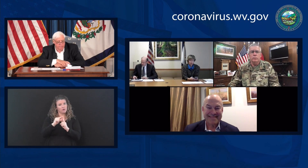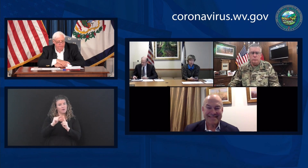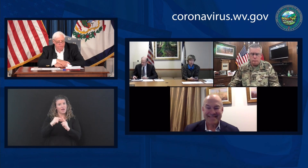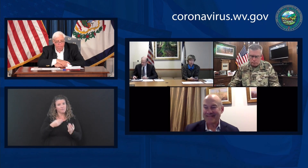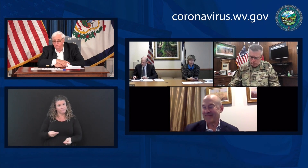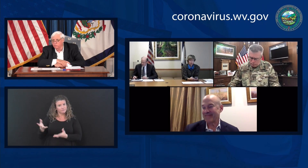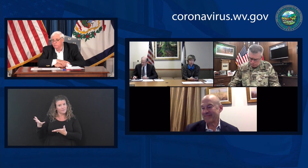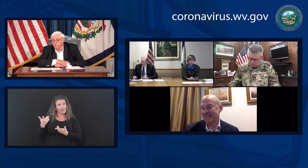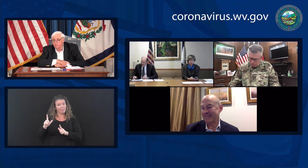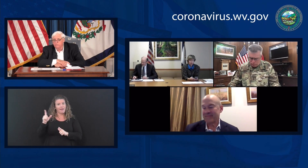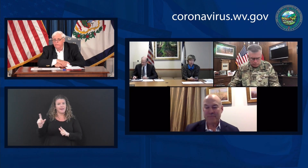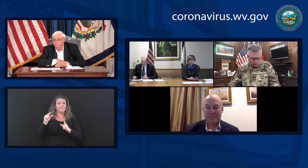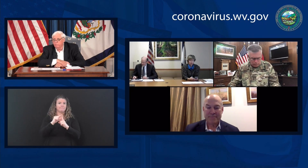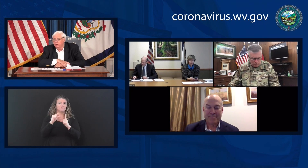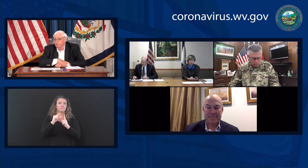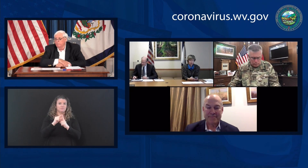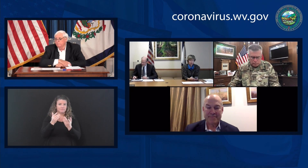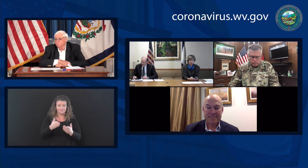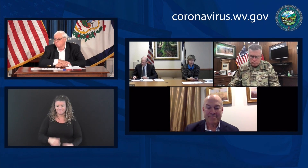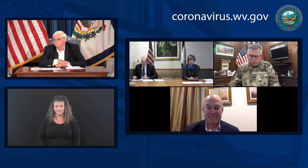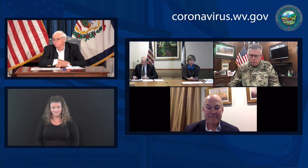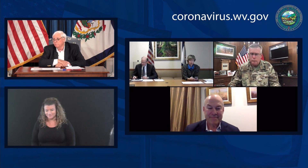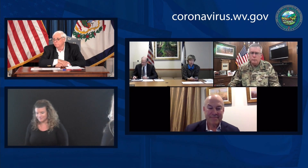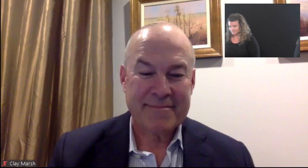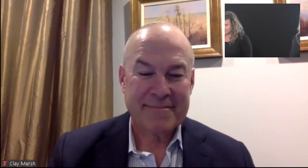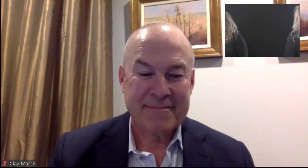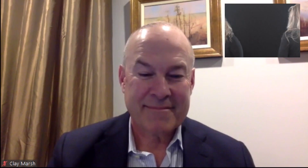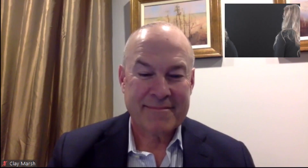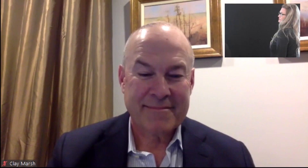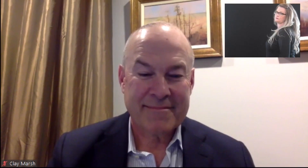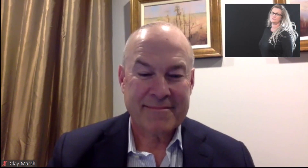going to let Dr. Marsh take it from there.